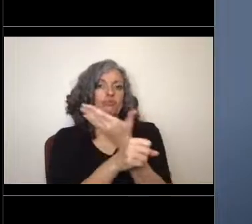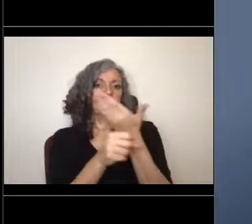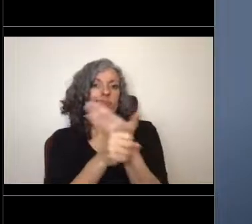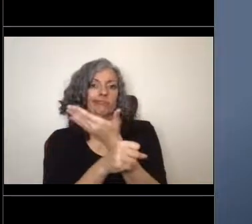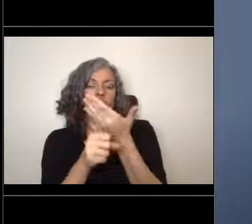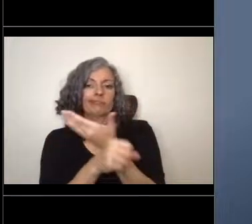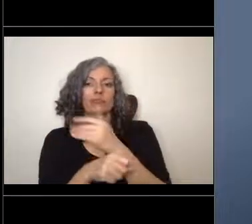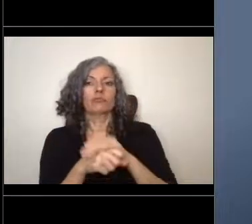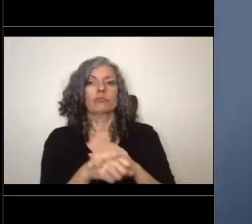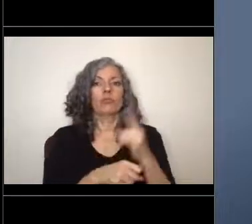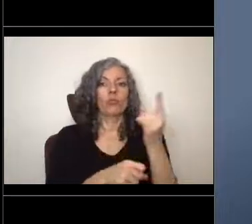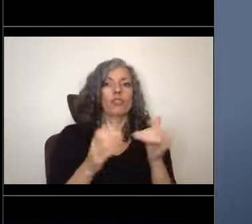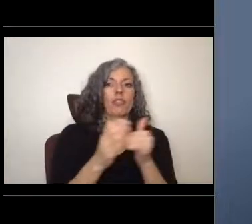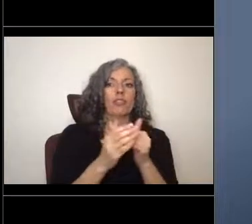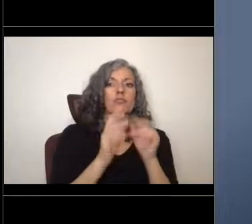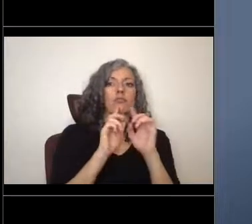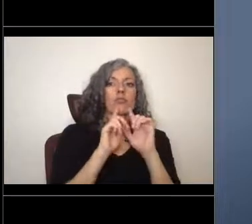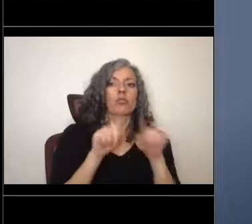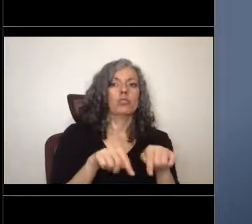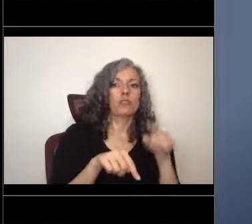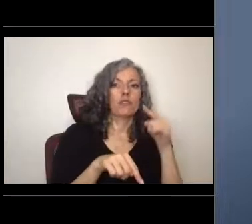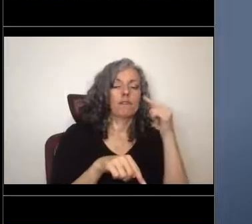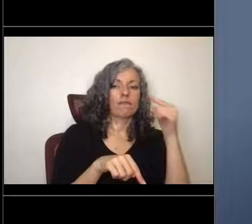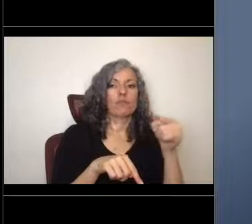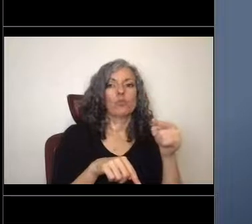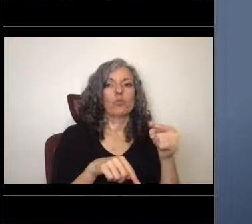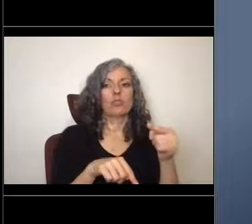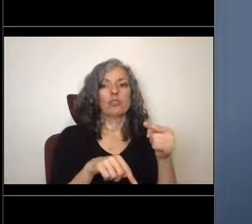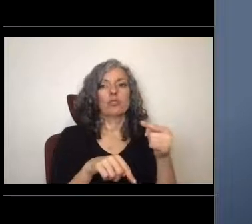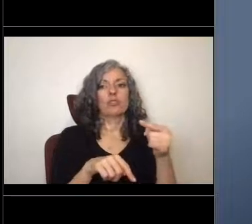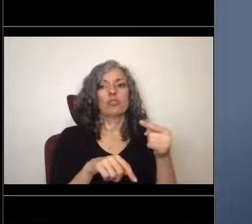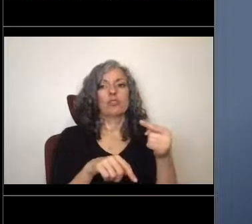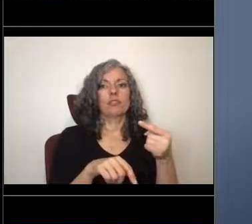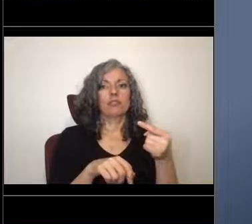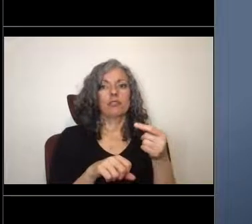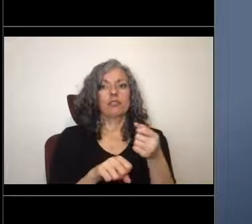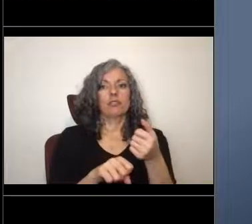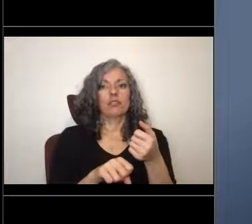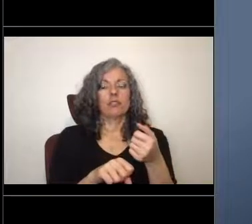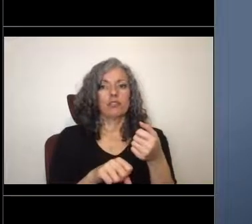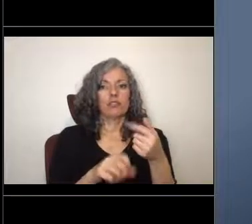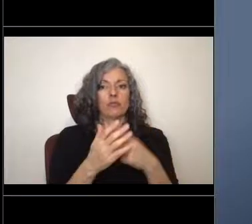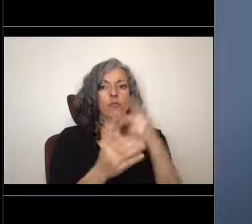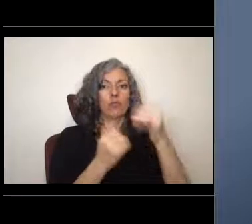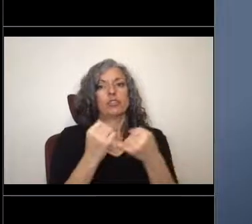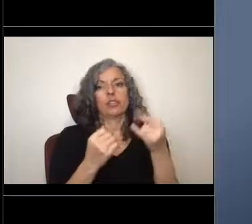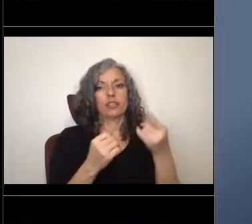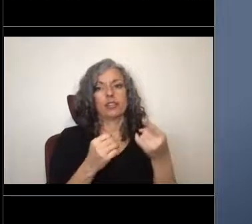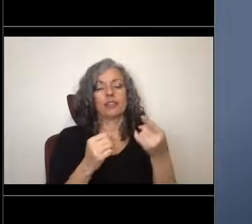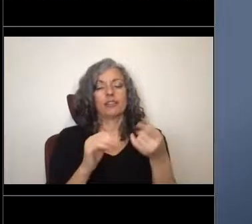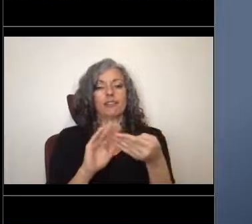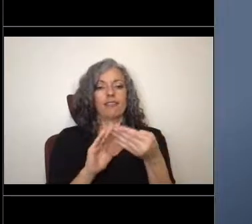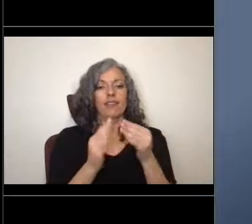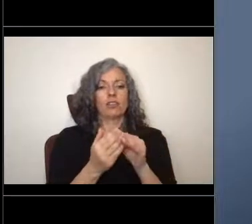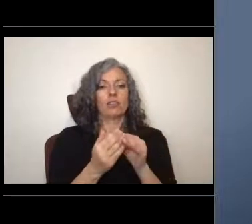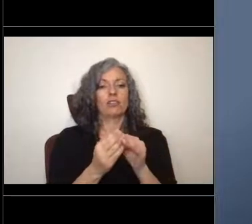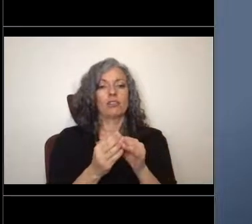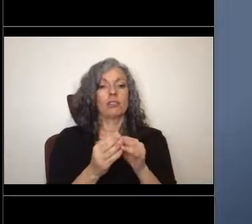requested for the City of Martinez's Morello Avenue sidewalk gap closure project in Contra Costa County. Staff has reviewed